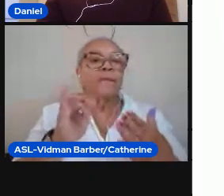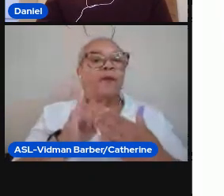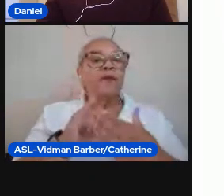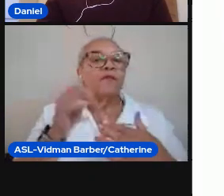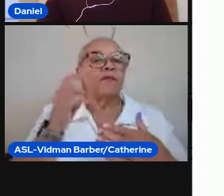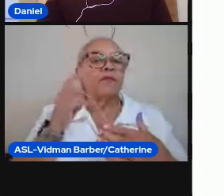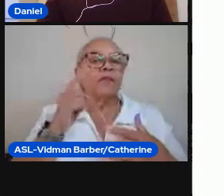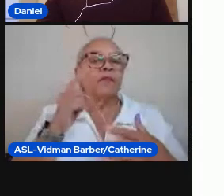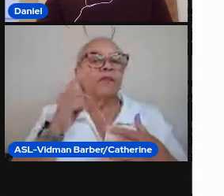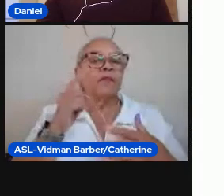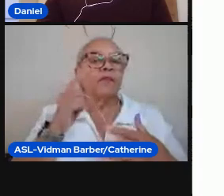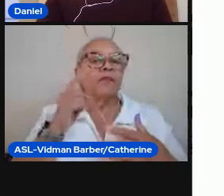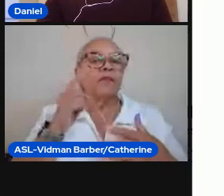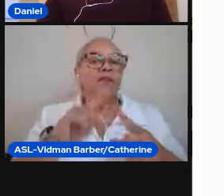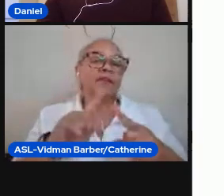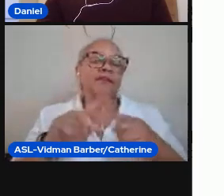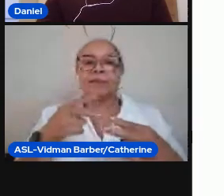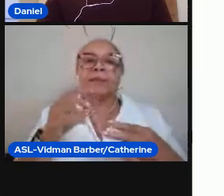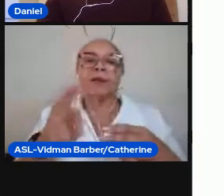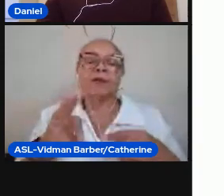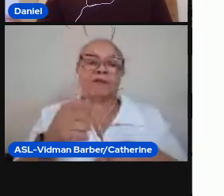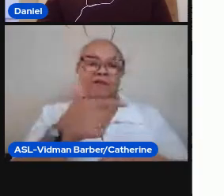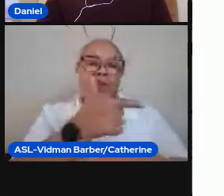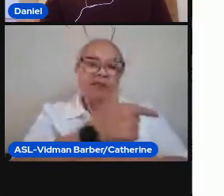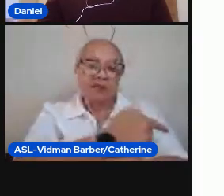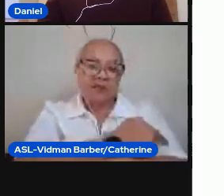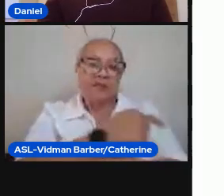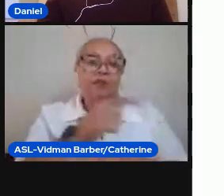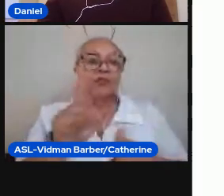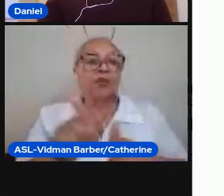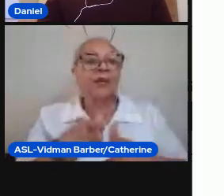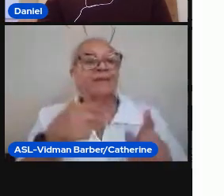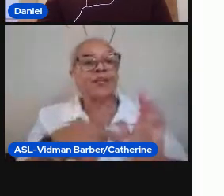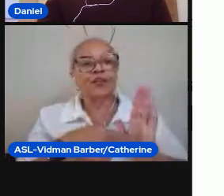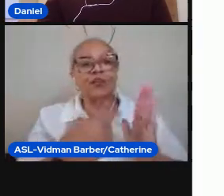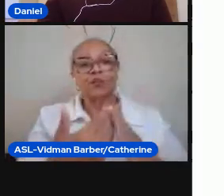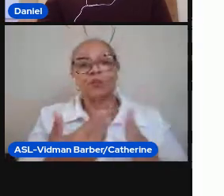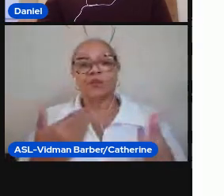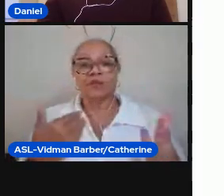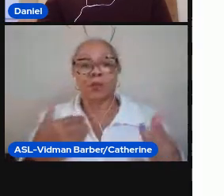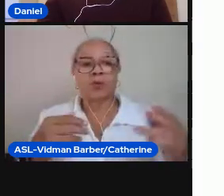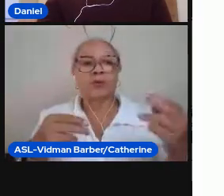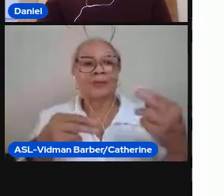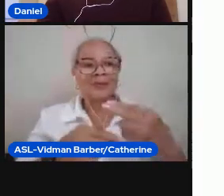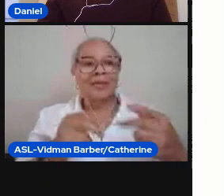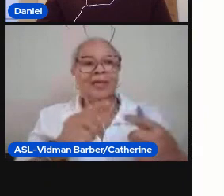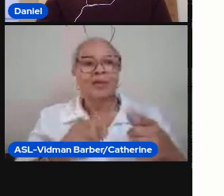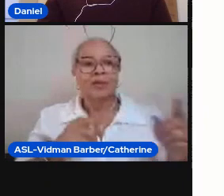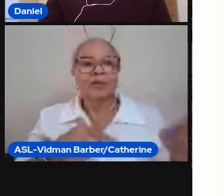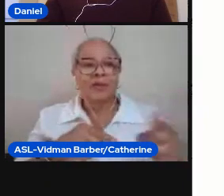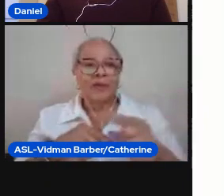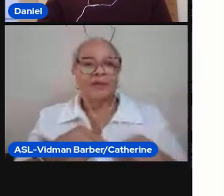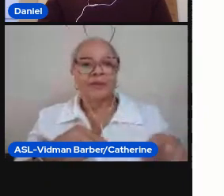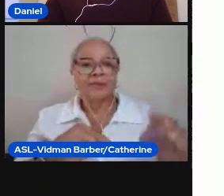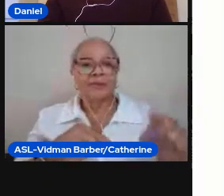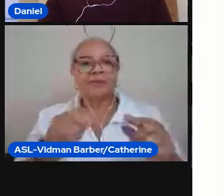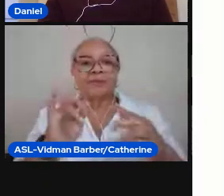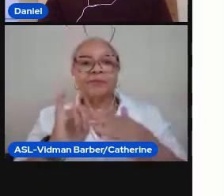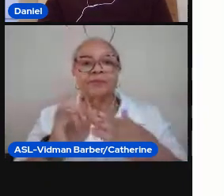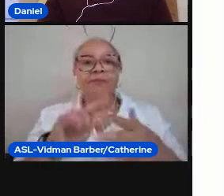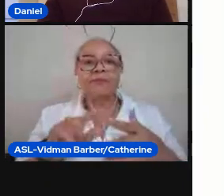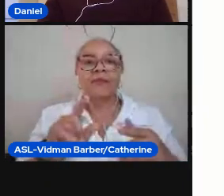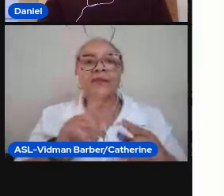vaccination. So as shown in the previous slide, we had 2 vaccines. We had a plain polysaccharide vaccine and we had a conjugate